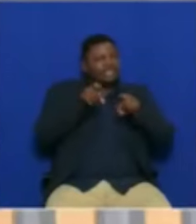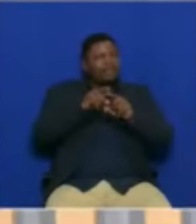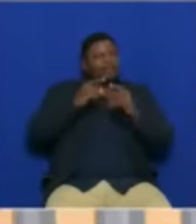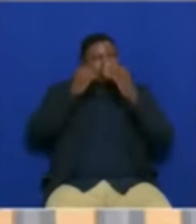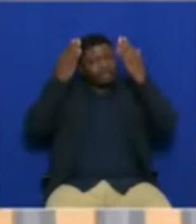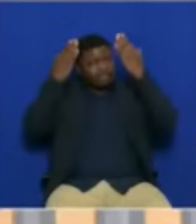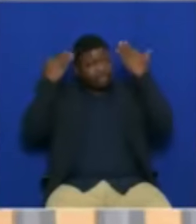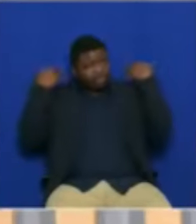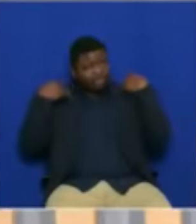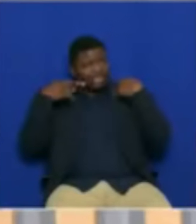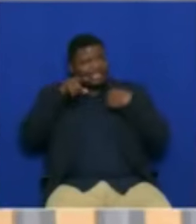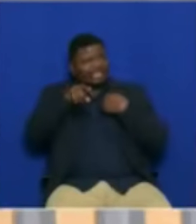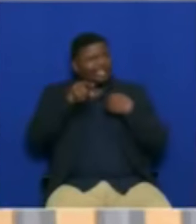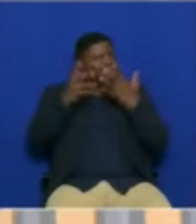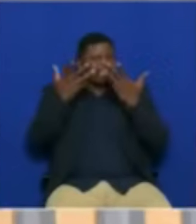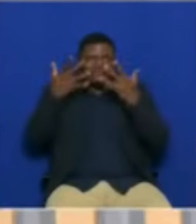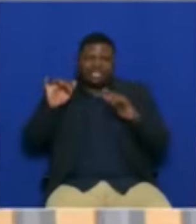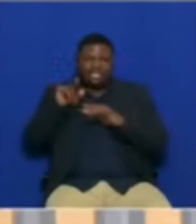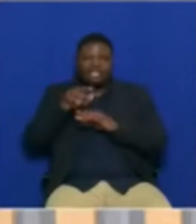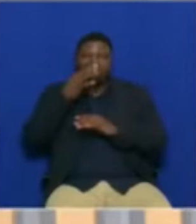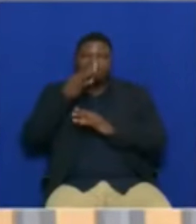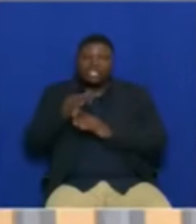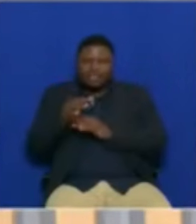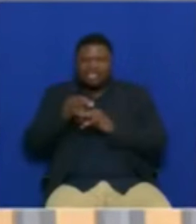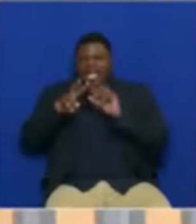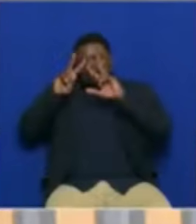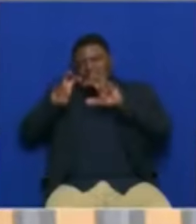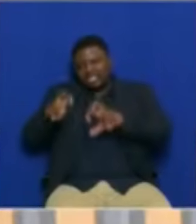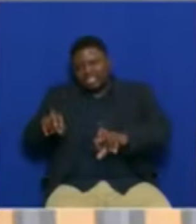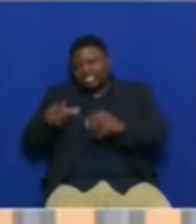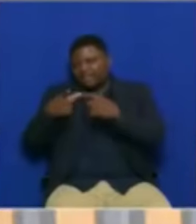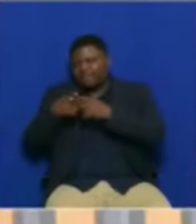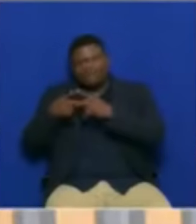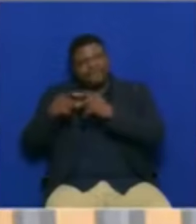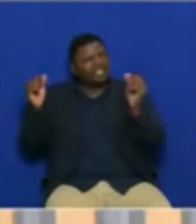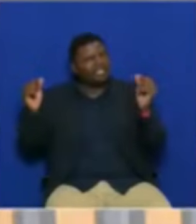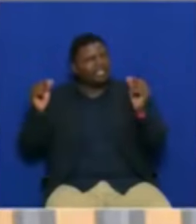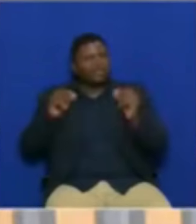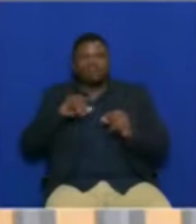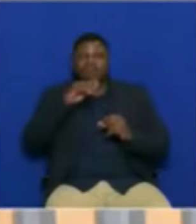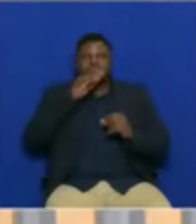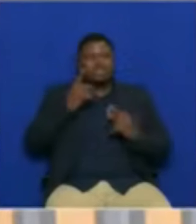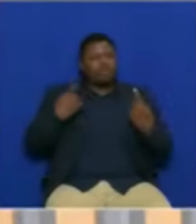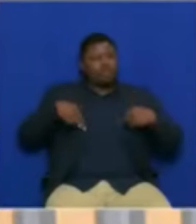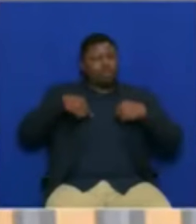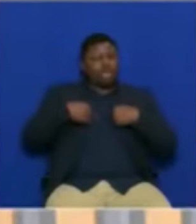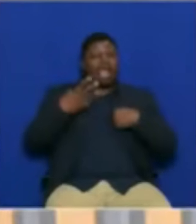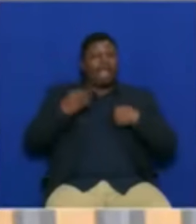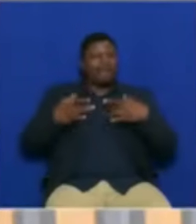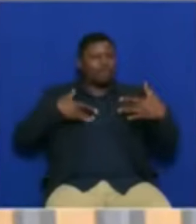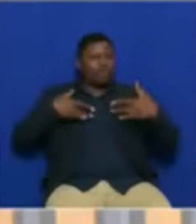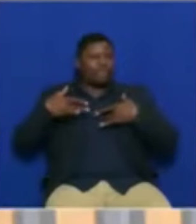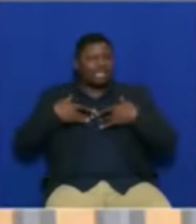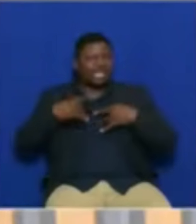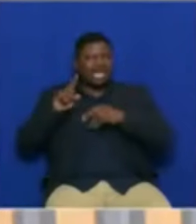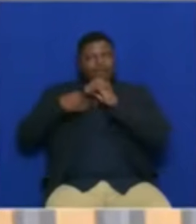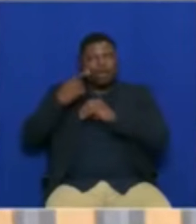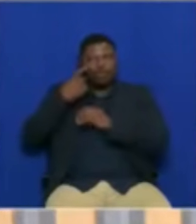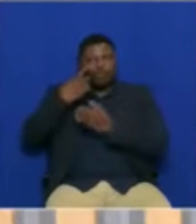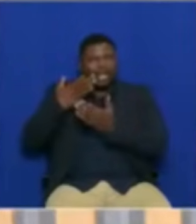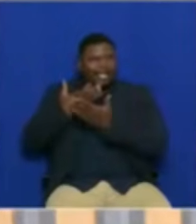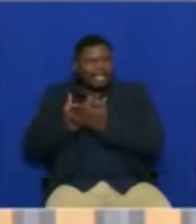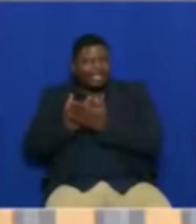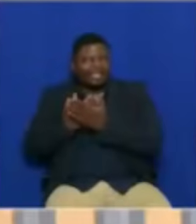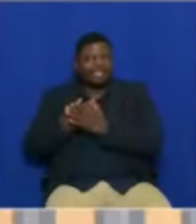We don't have a problem about witnesses being intimidated. In fact, we haven't even produced a list of witnesses. So